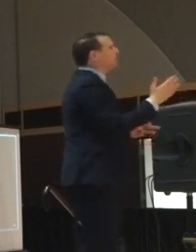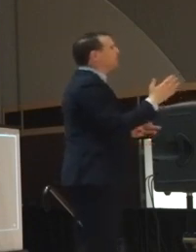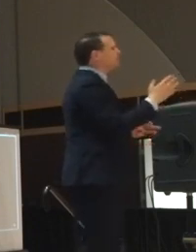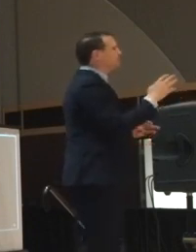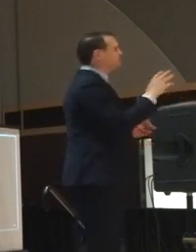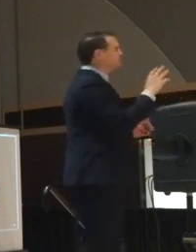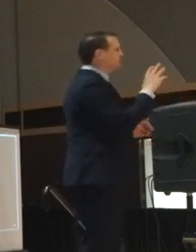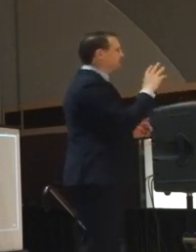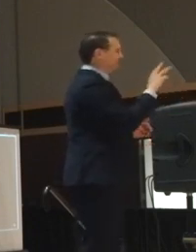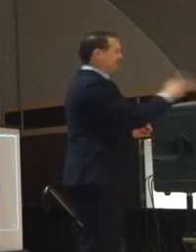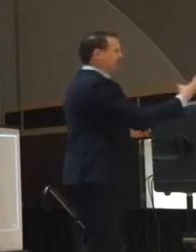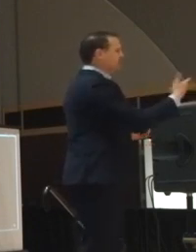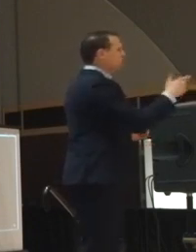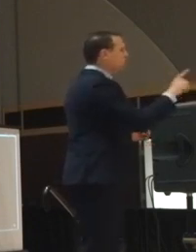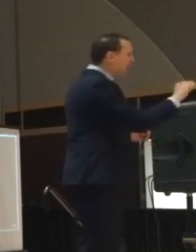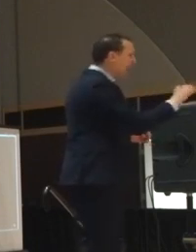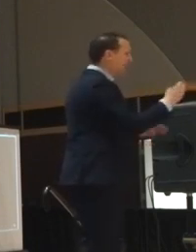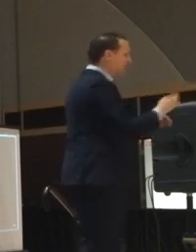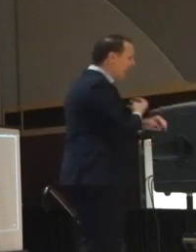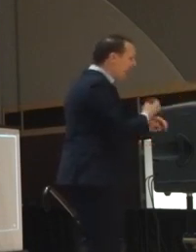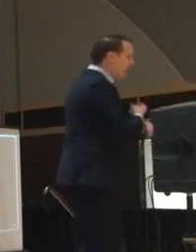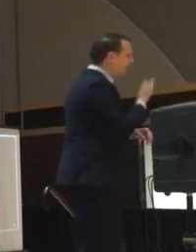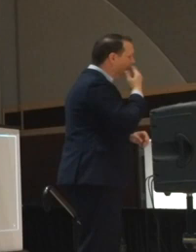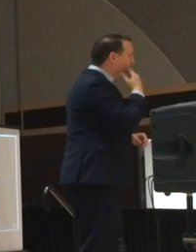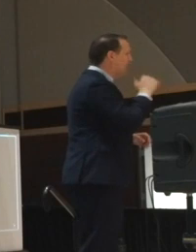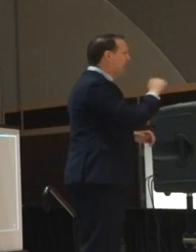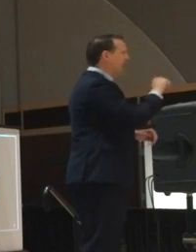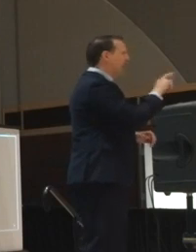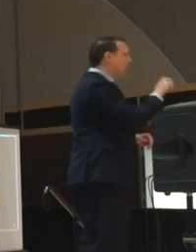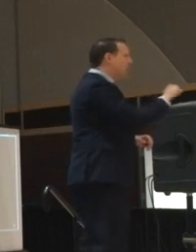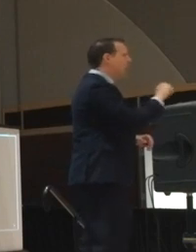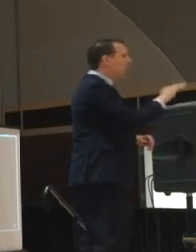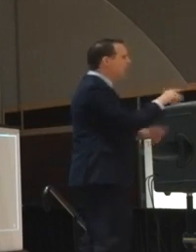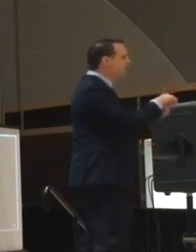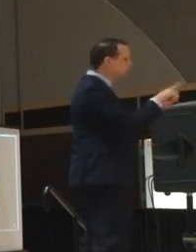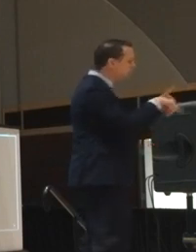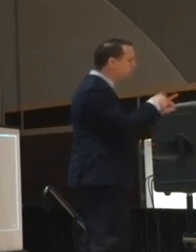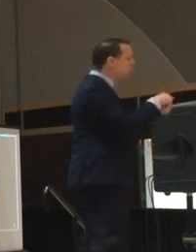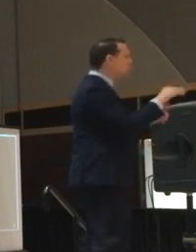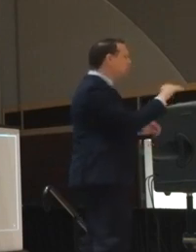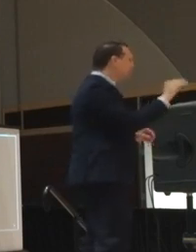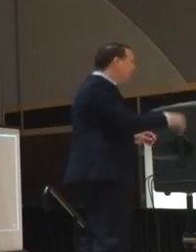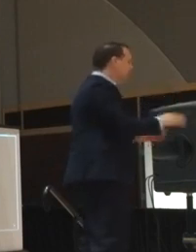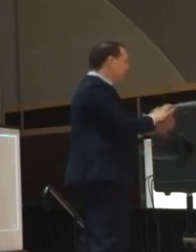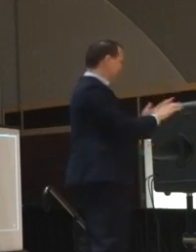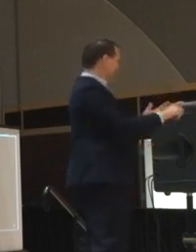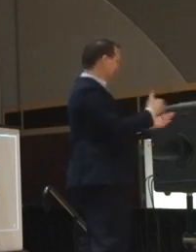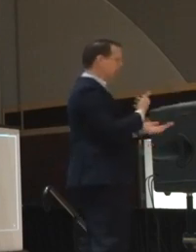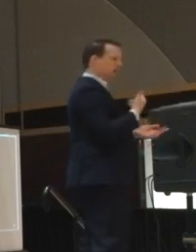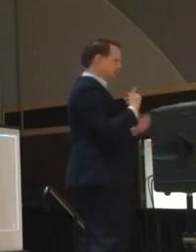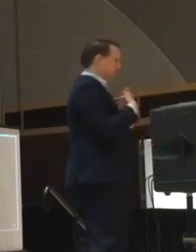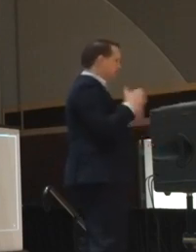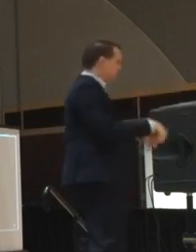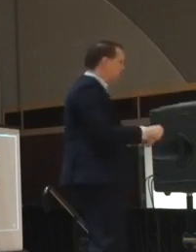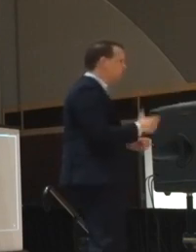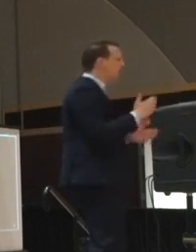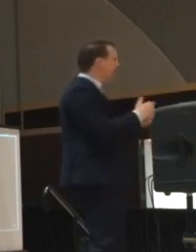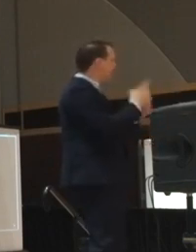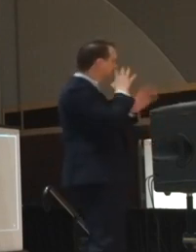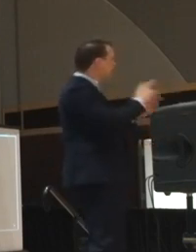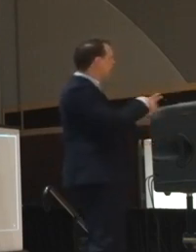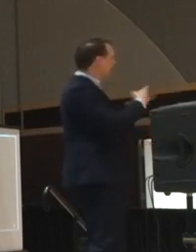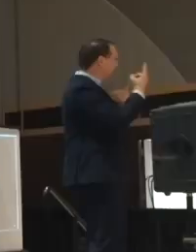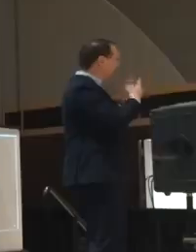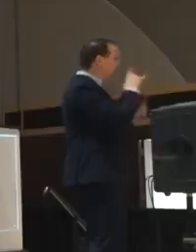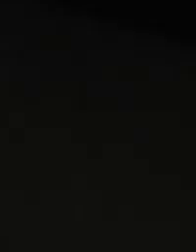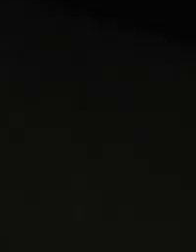sixth grade math. Find the area of a circle, percents, angles, that stuff. I had no problem with doing that. All right, how do you determine what kind of a thinker a kid